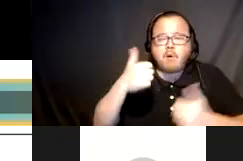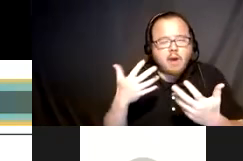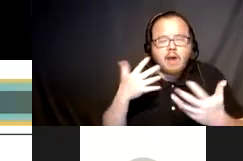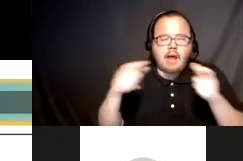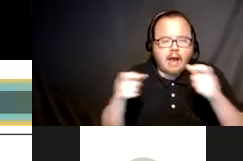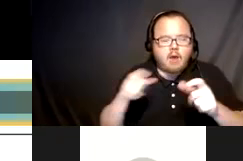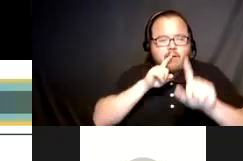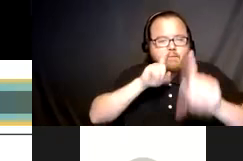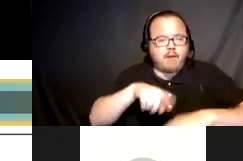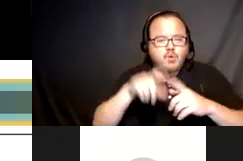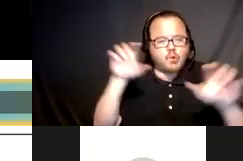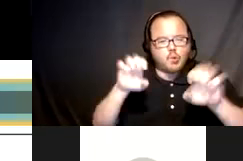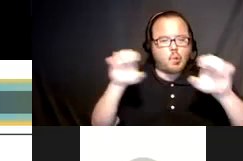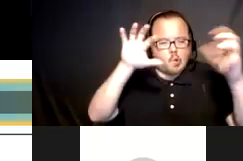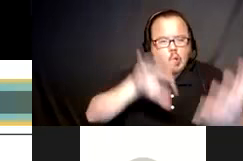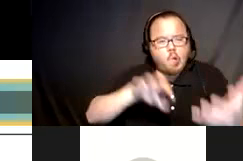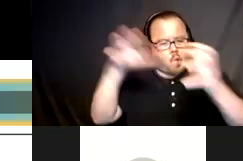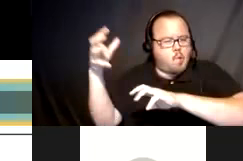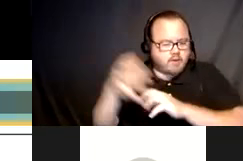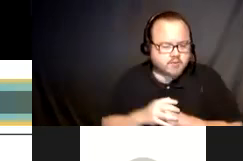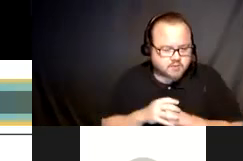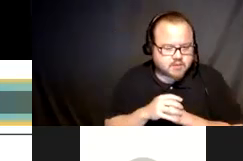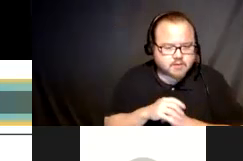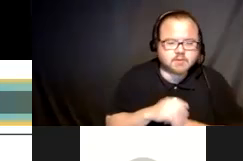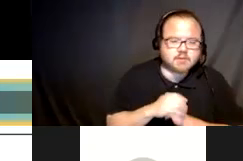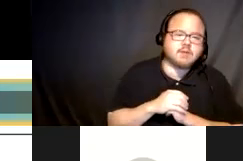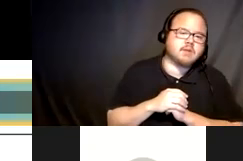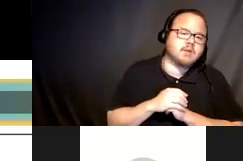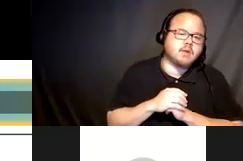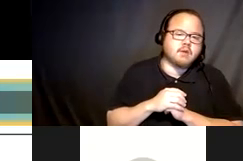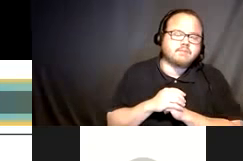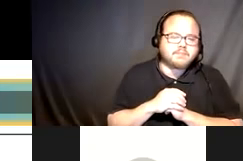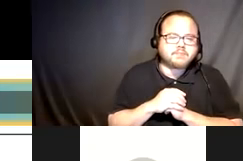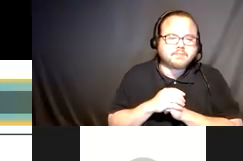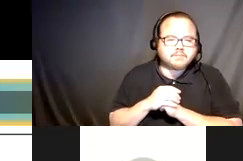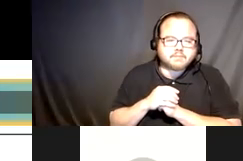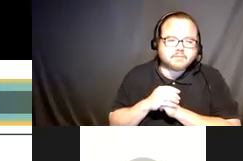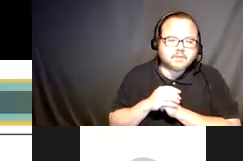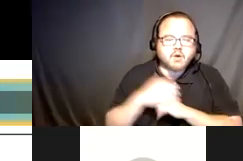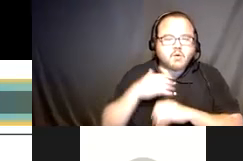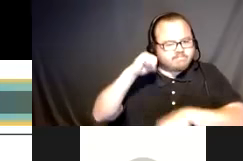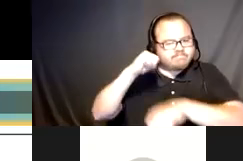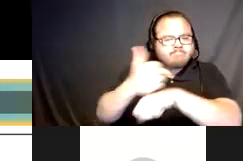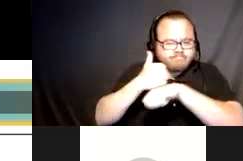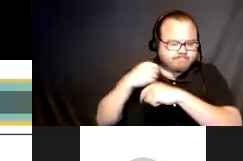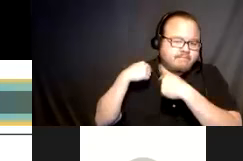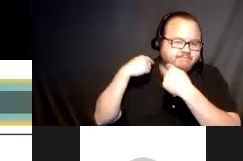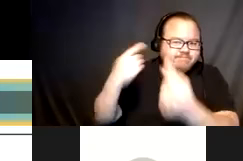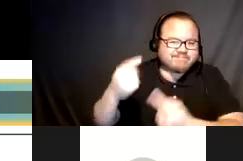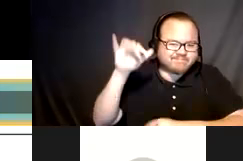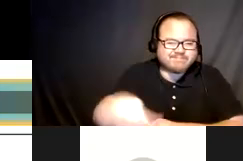and responding to crisis. And so that's something that we've been putting in place. And then we also have